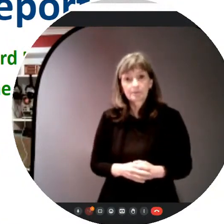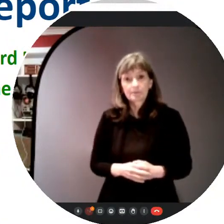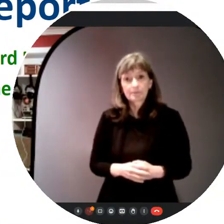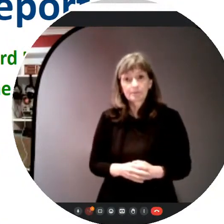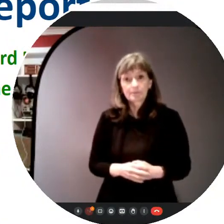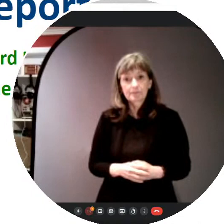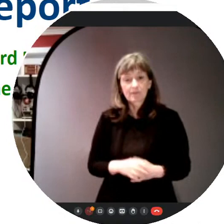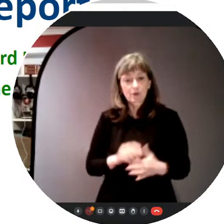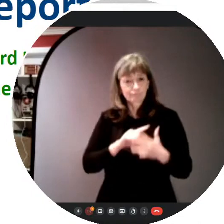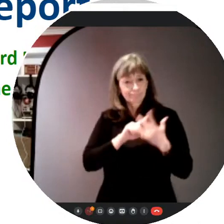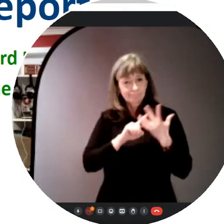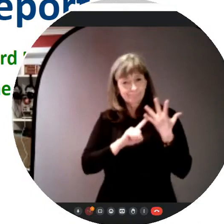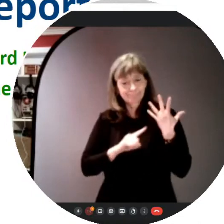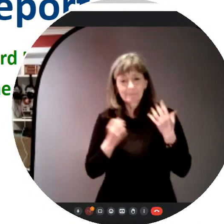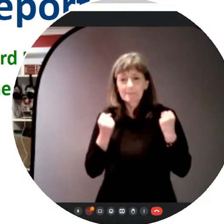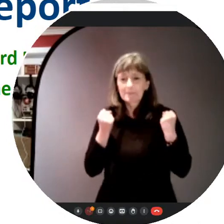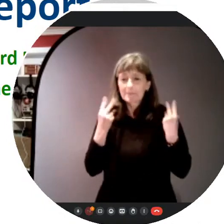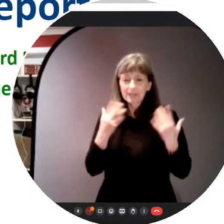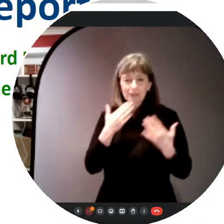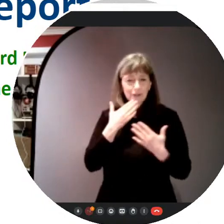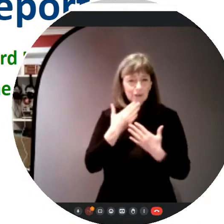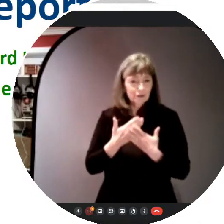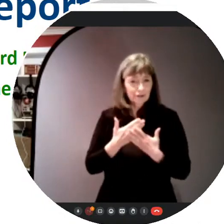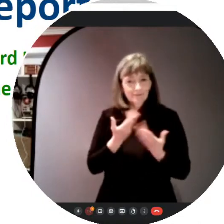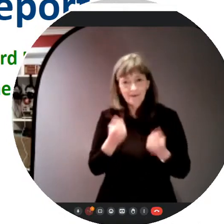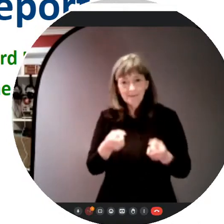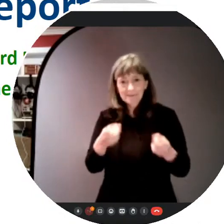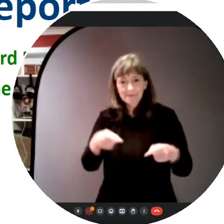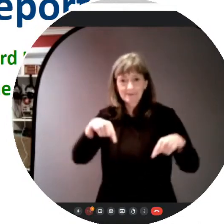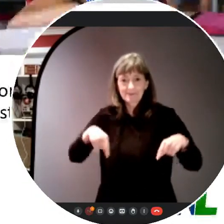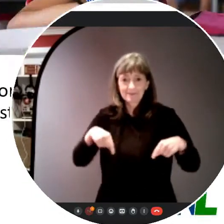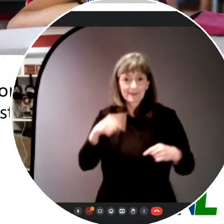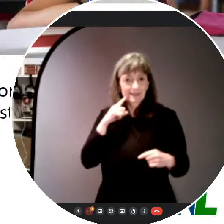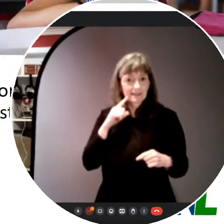that's happening in education in our province.